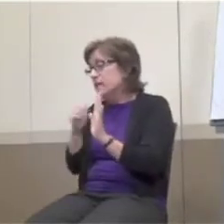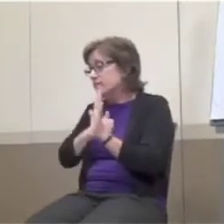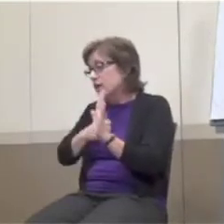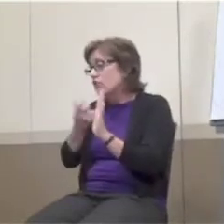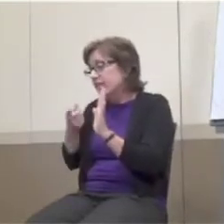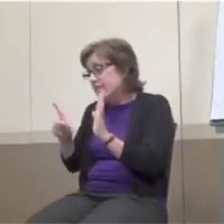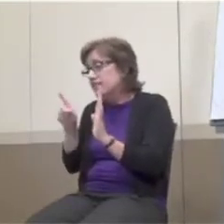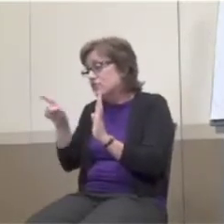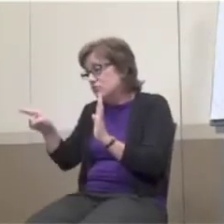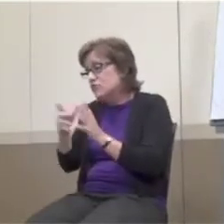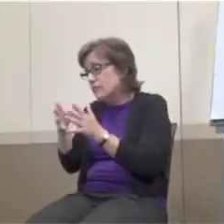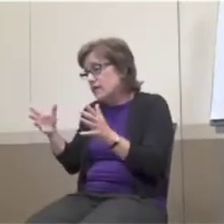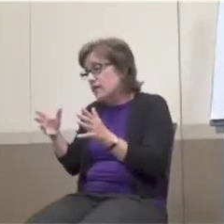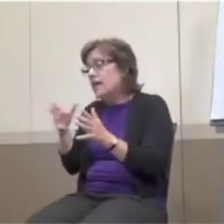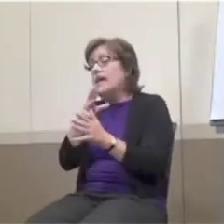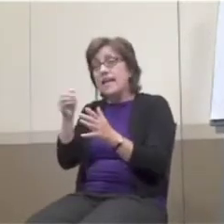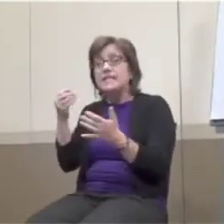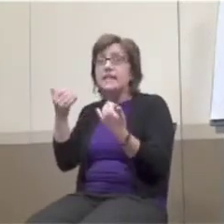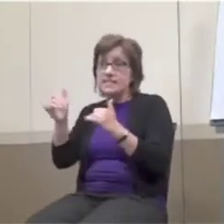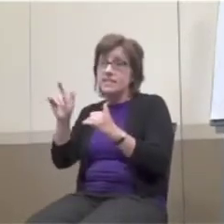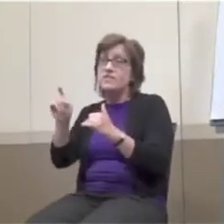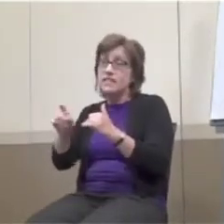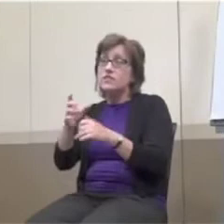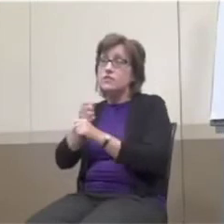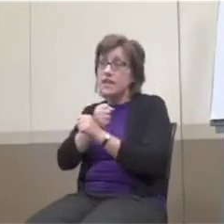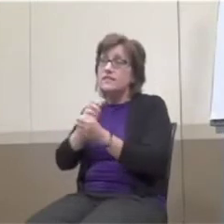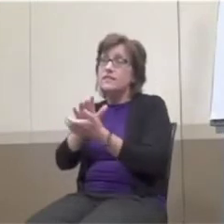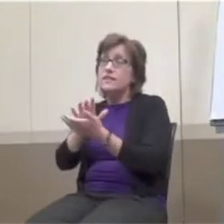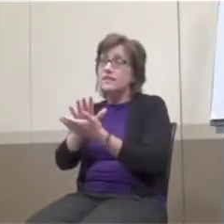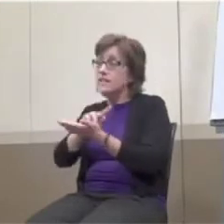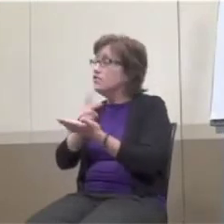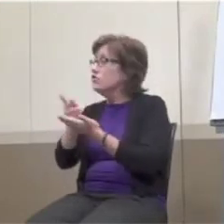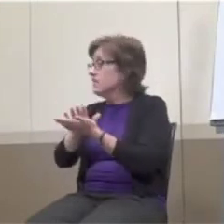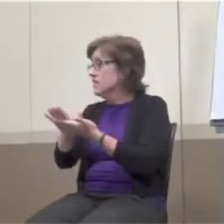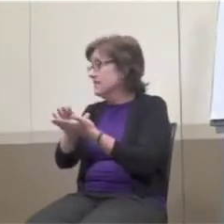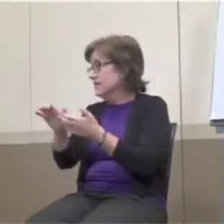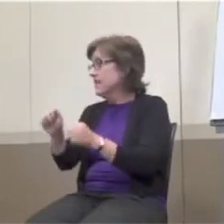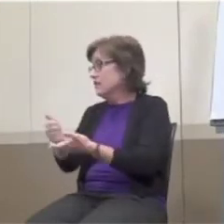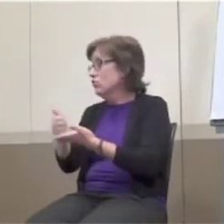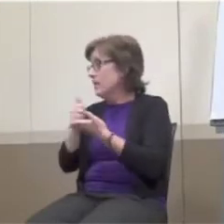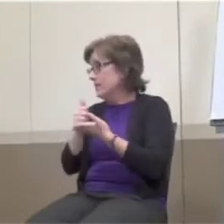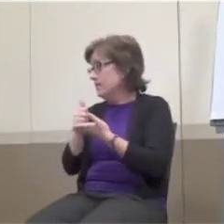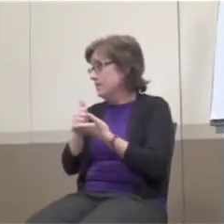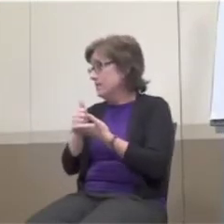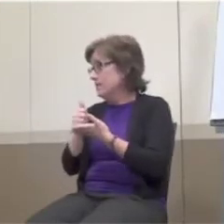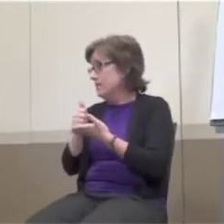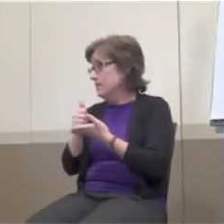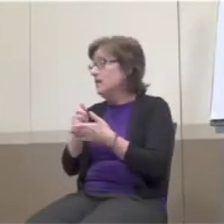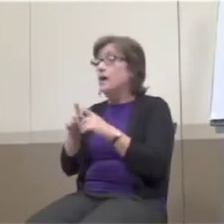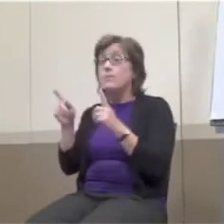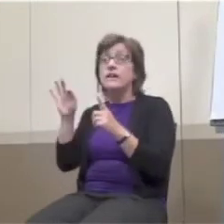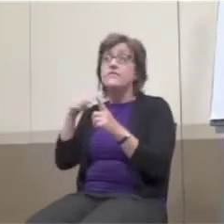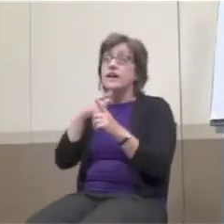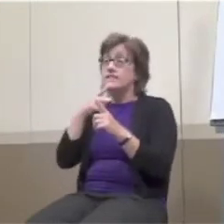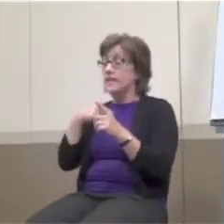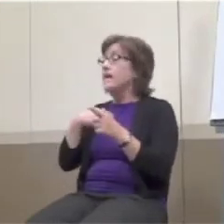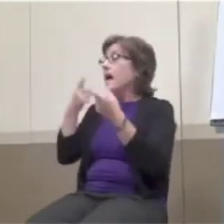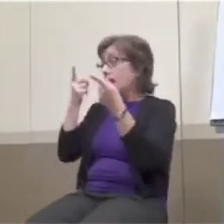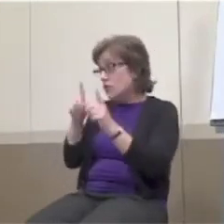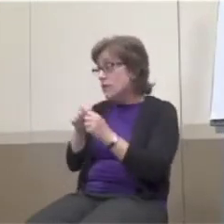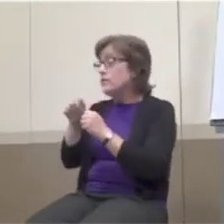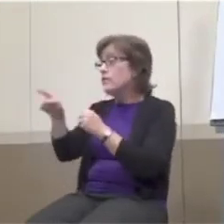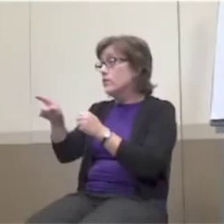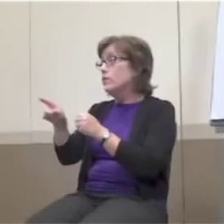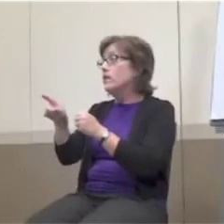offends you so much, and I still need to get the kitchen clean. Can you help me? Okay? But if I said it, I agree with you that